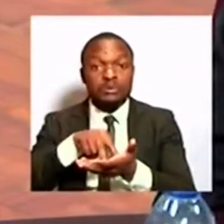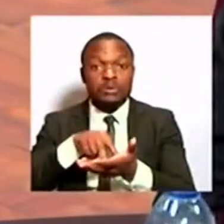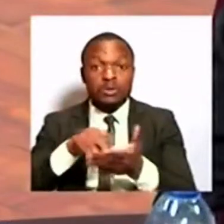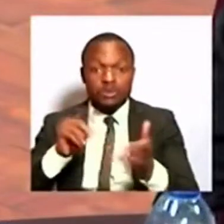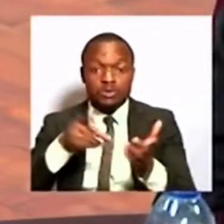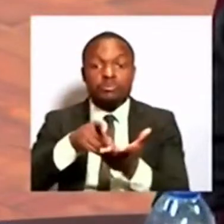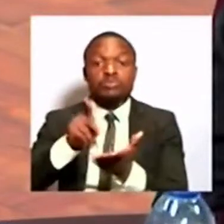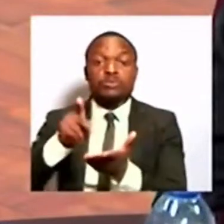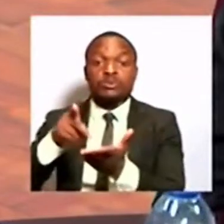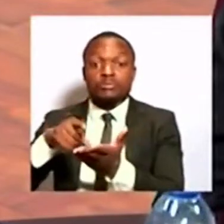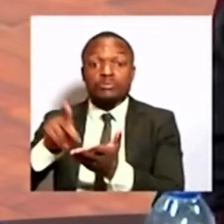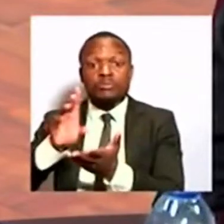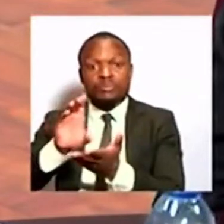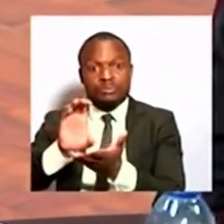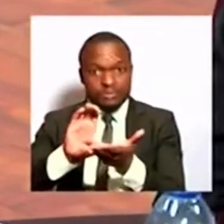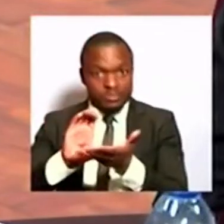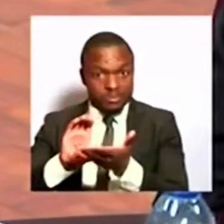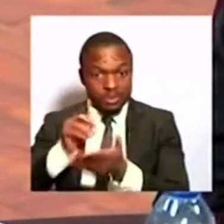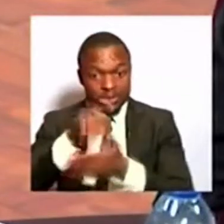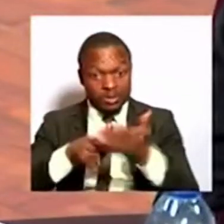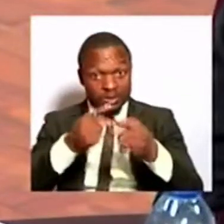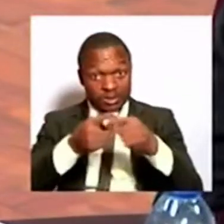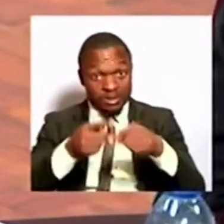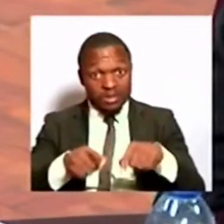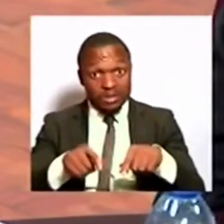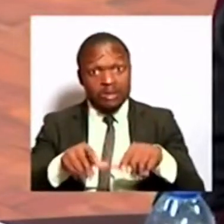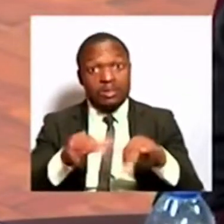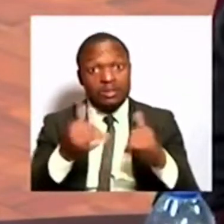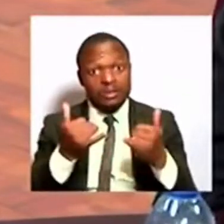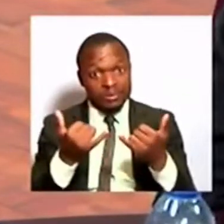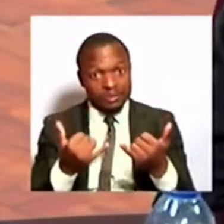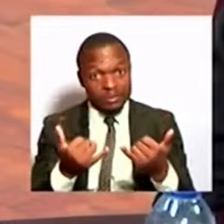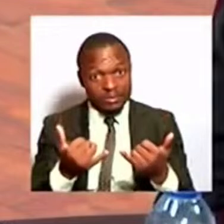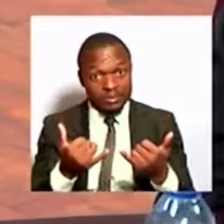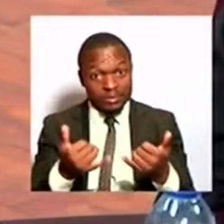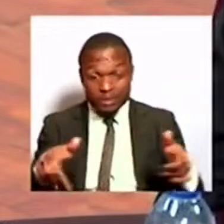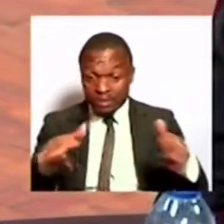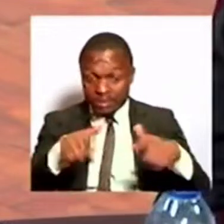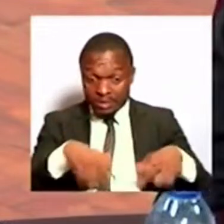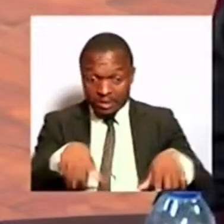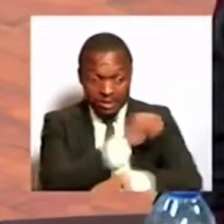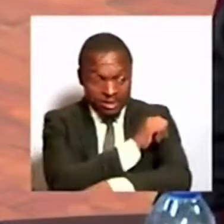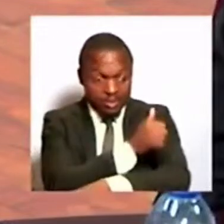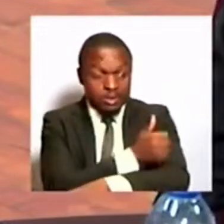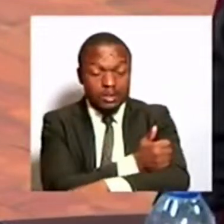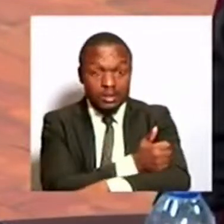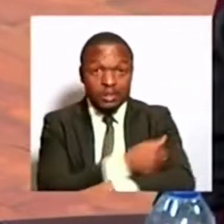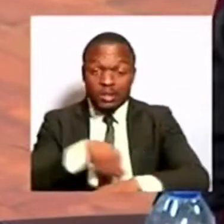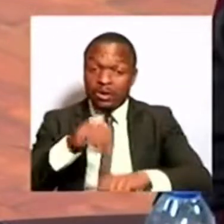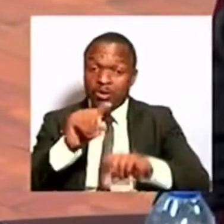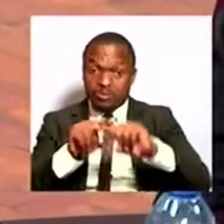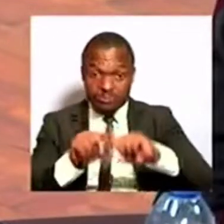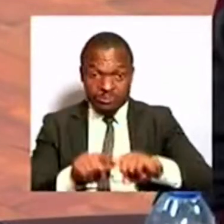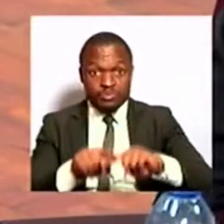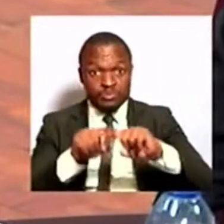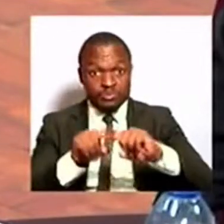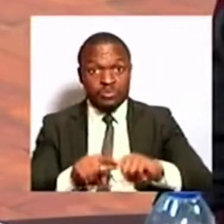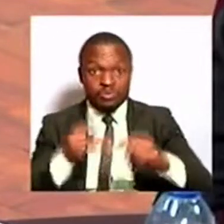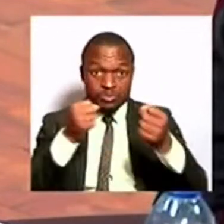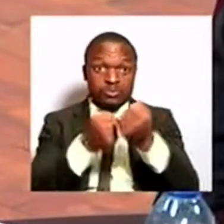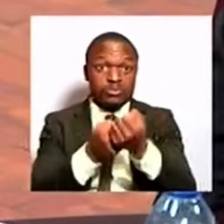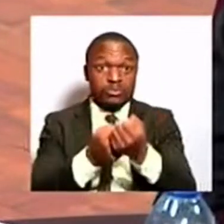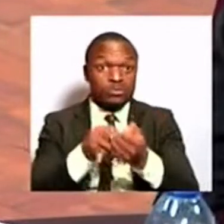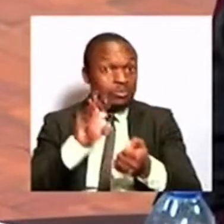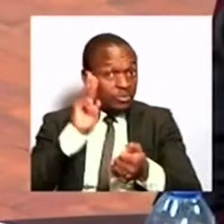our obligations. Currently, what's happening, Chair, is that the local authority wholly depends on the support from